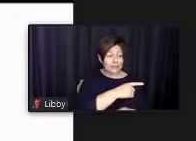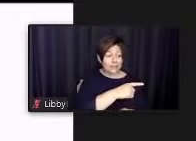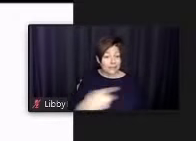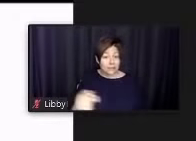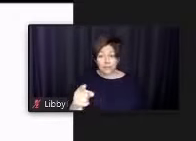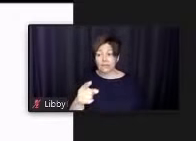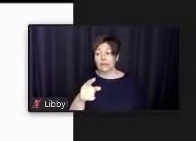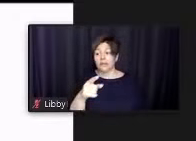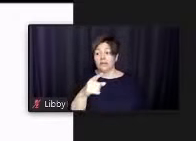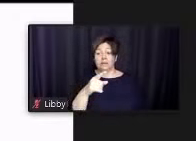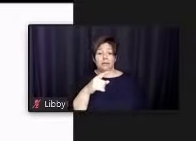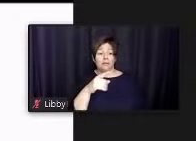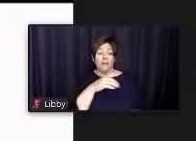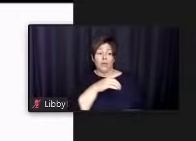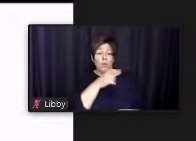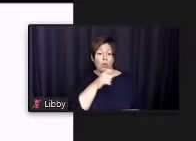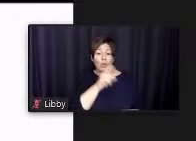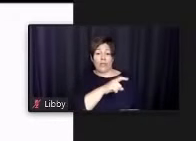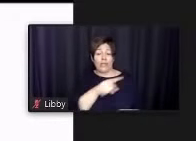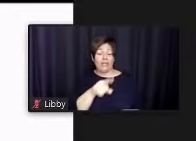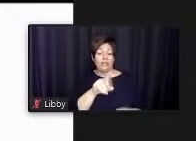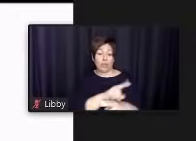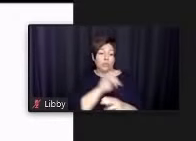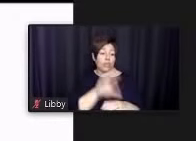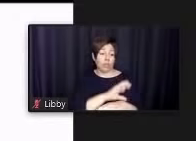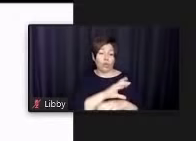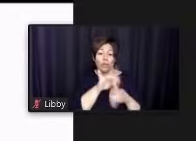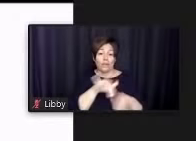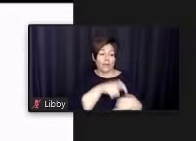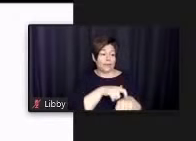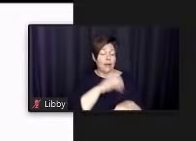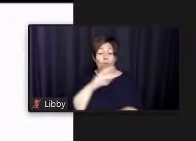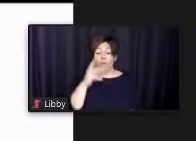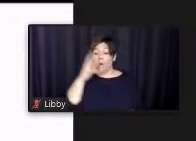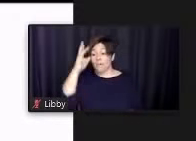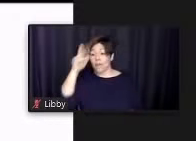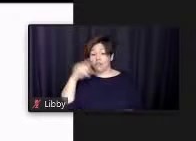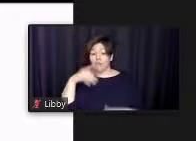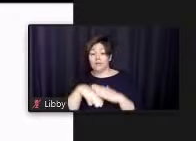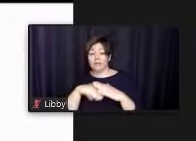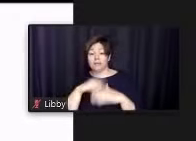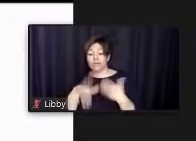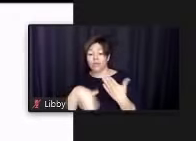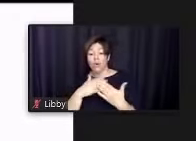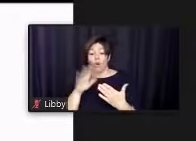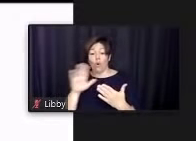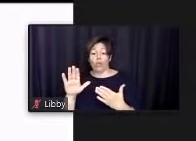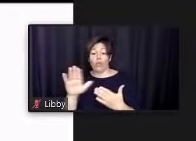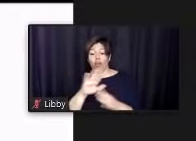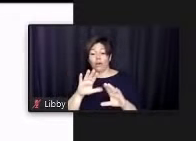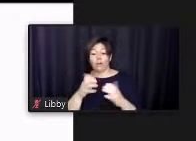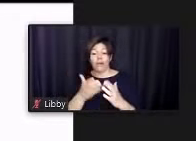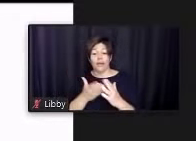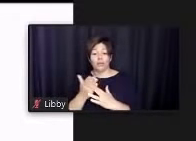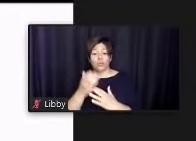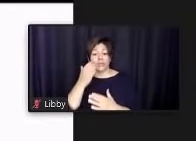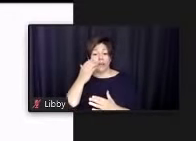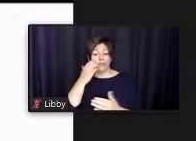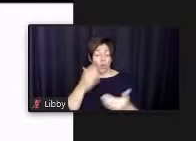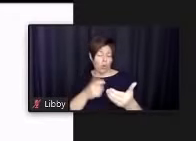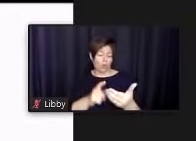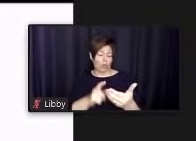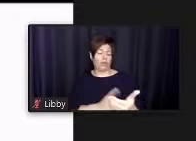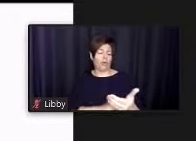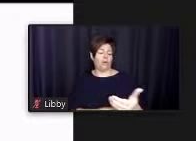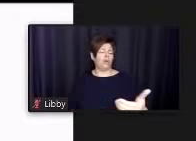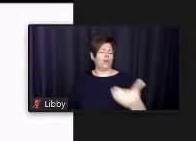siblings that they need to, that needs it at the same time. Or the parents are accessing all of your class through their cell phone.